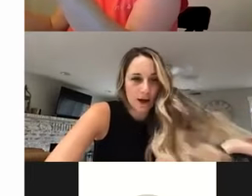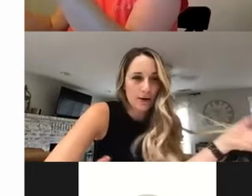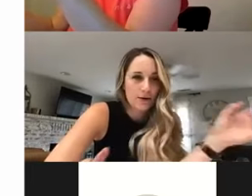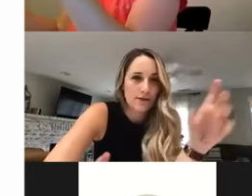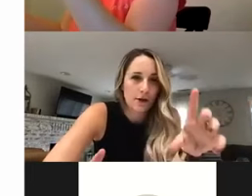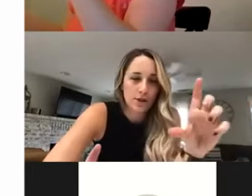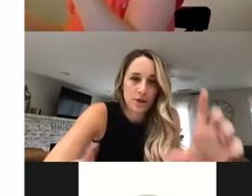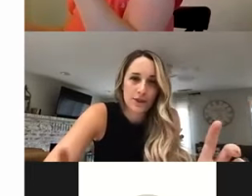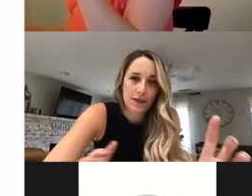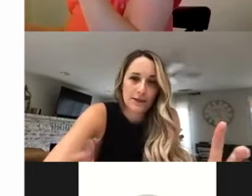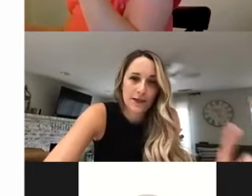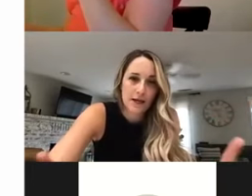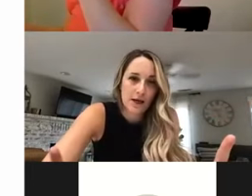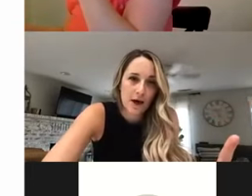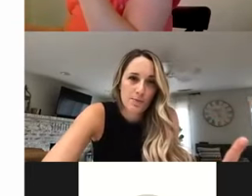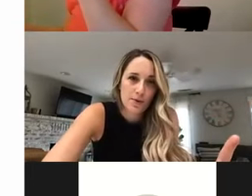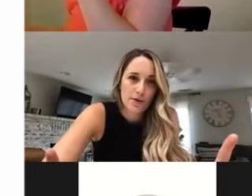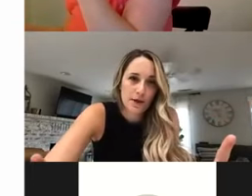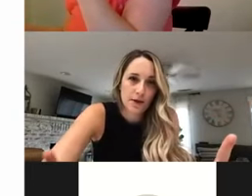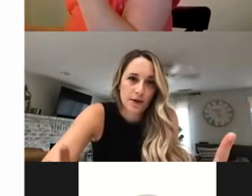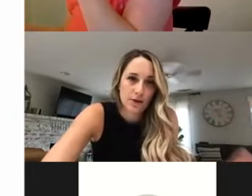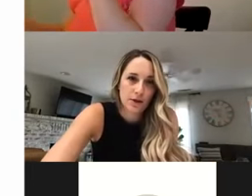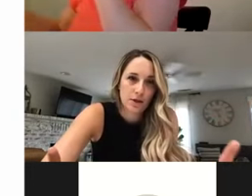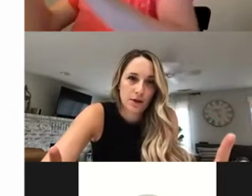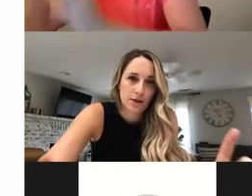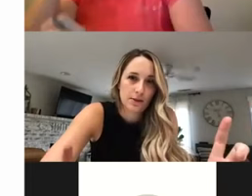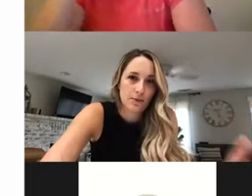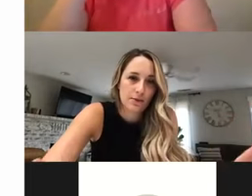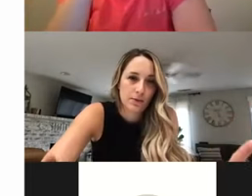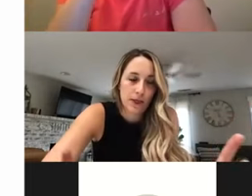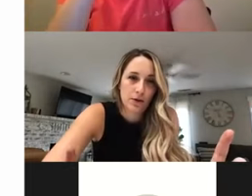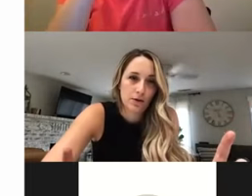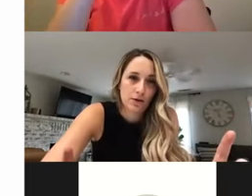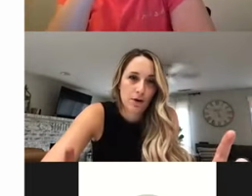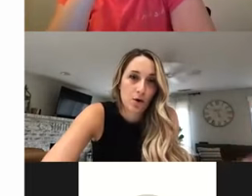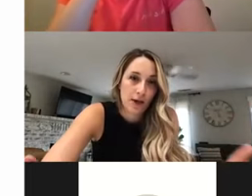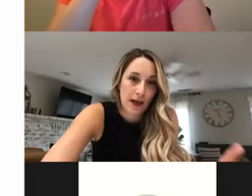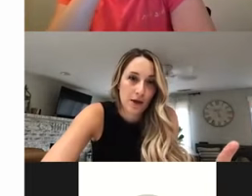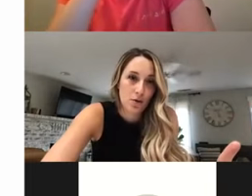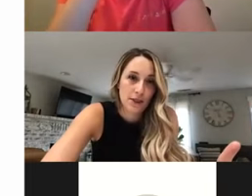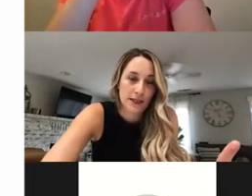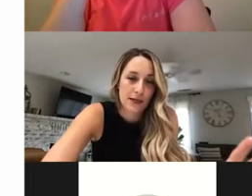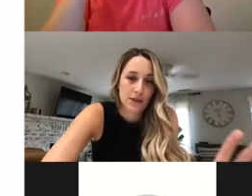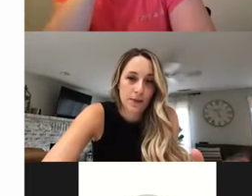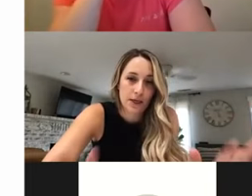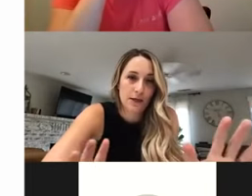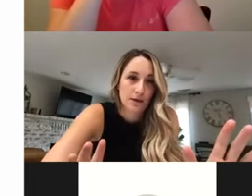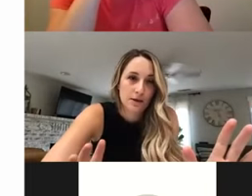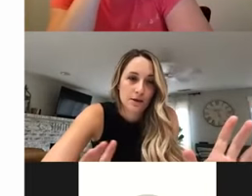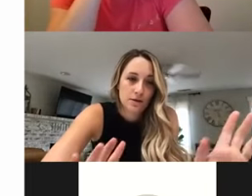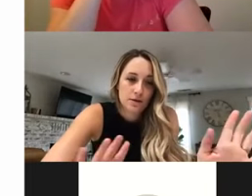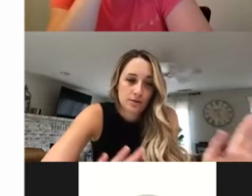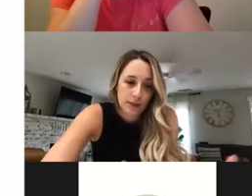I don't think I followed, did you say that setting up the answer this way would be okay, or does it need to